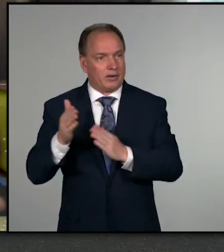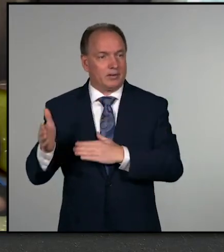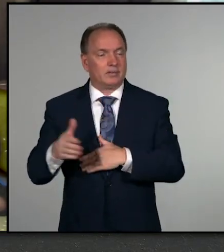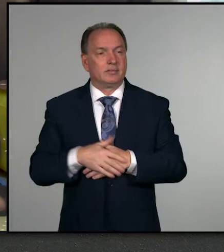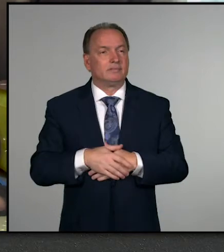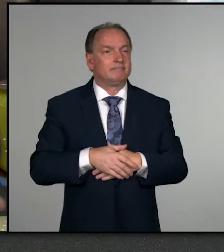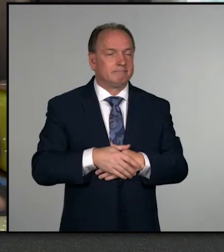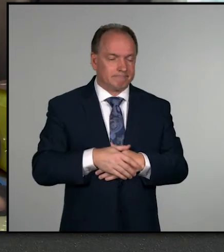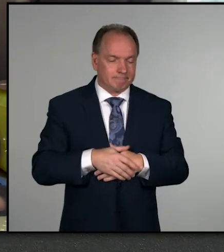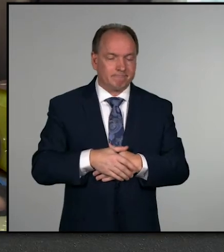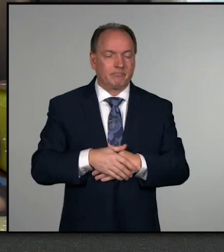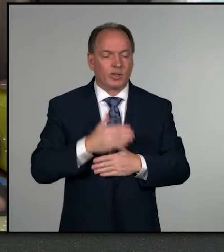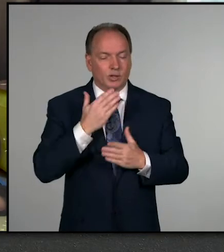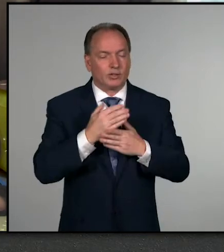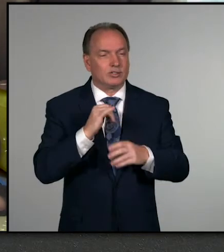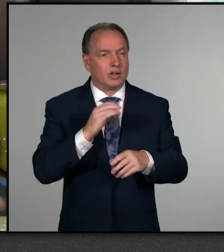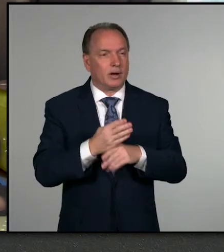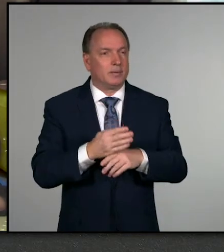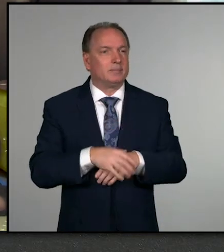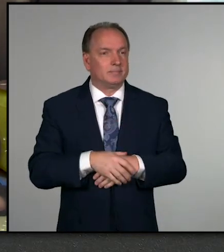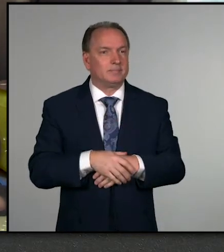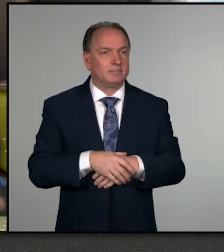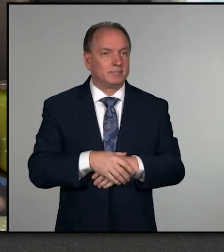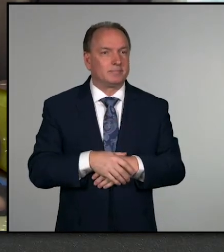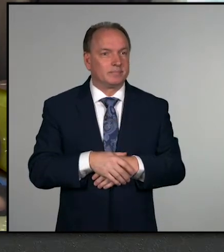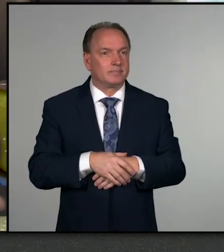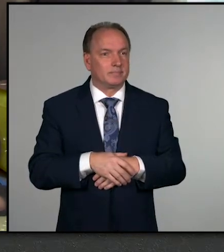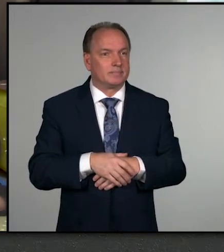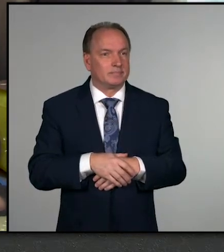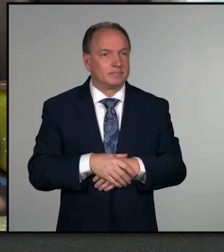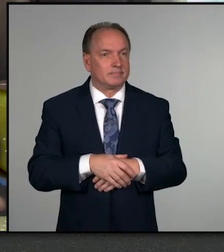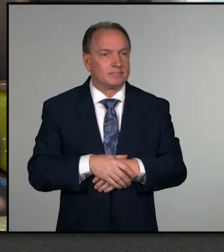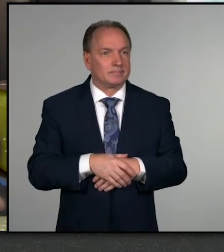pattern. Great job.